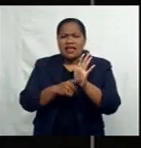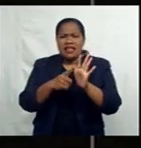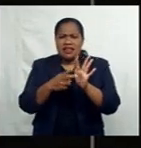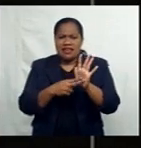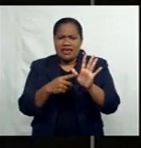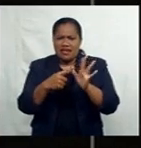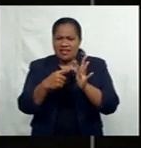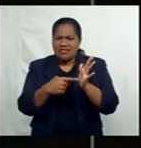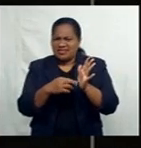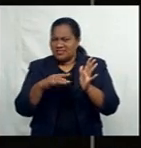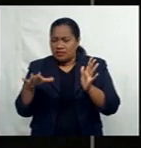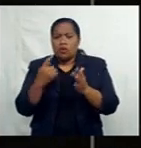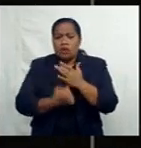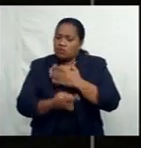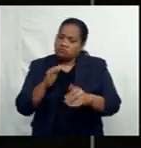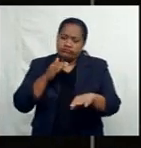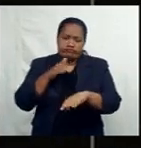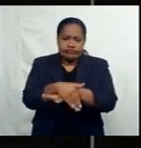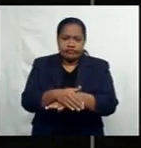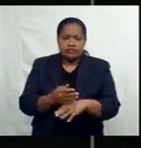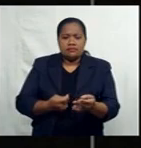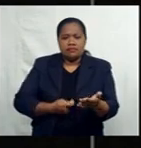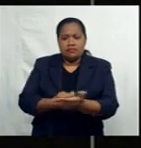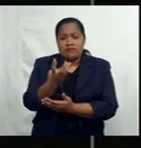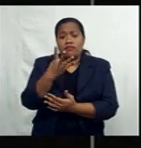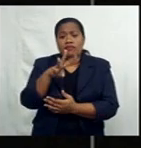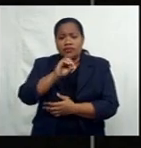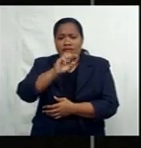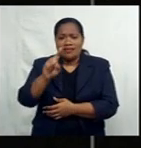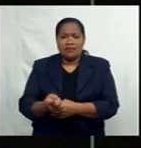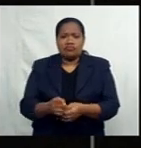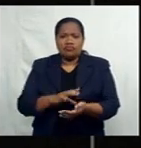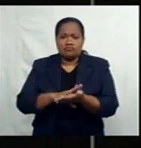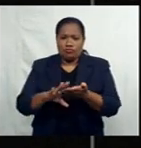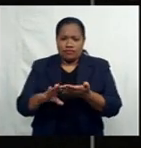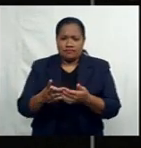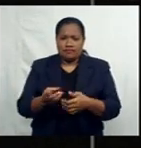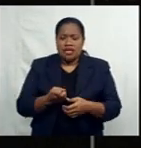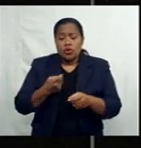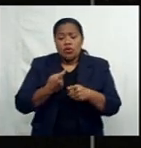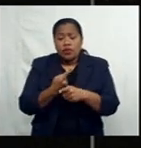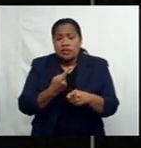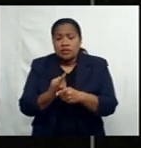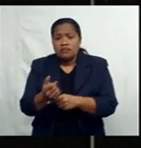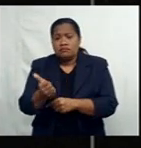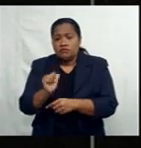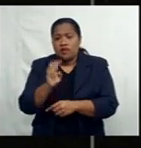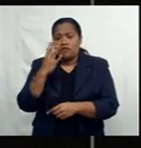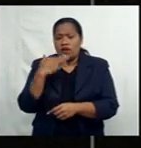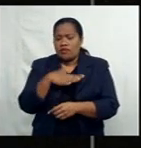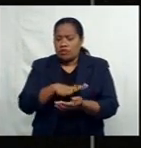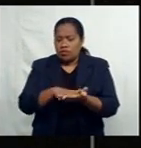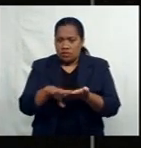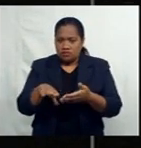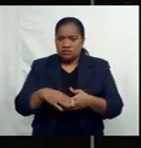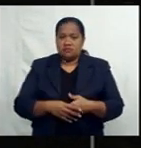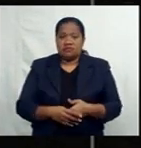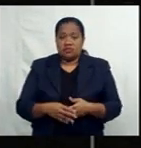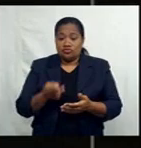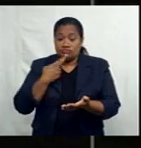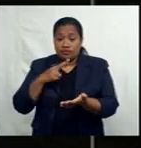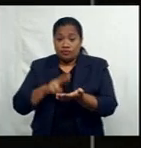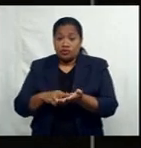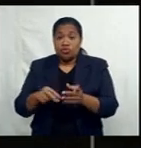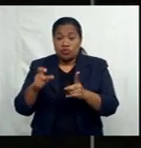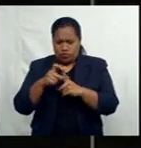overpaid with a $40,000 salary and weekly allowances of $400. Apanisa Wangai Randovu reports Nduru sees